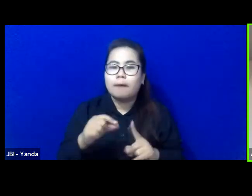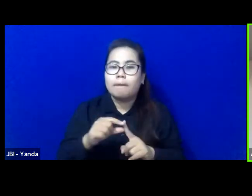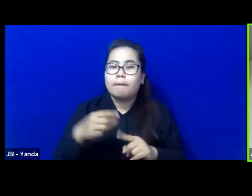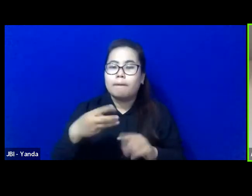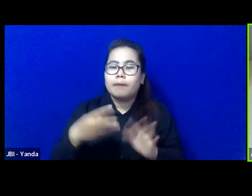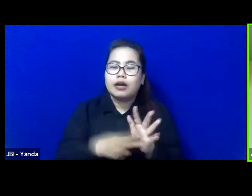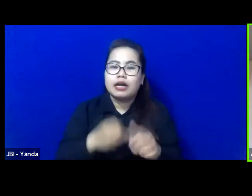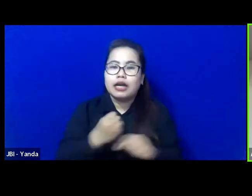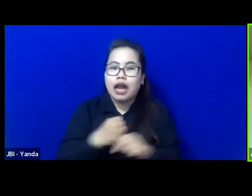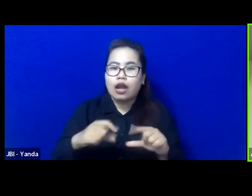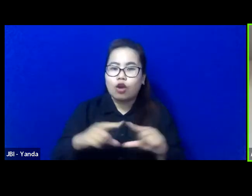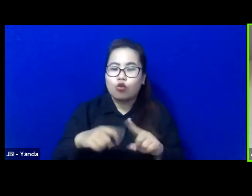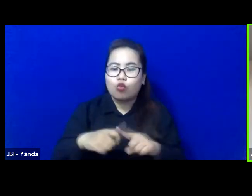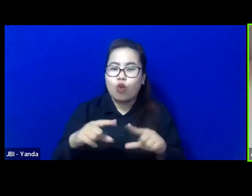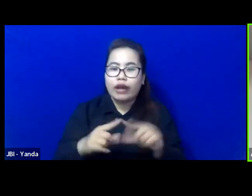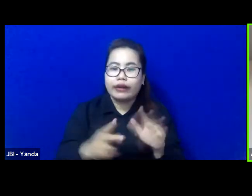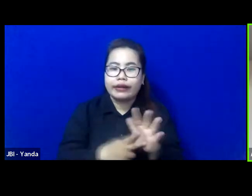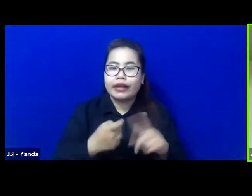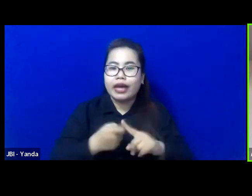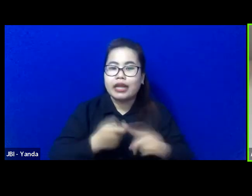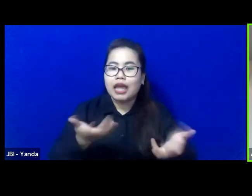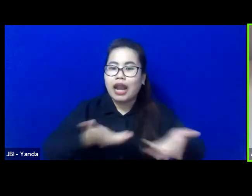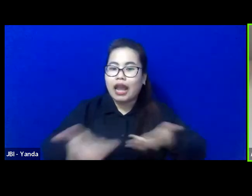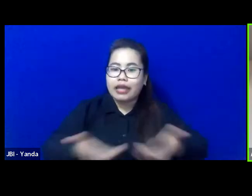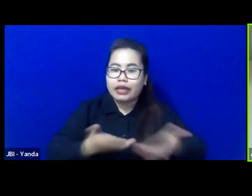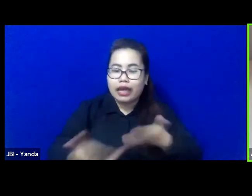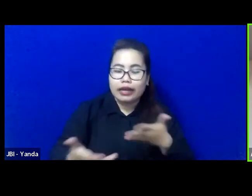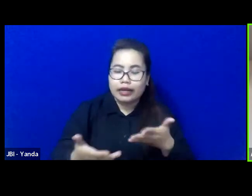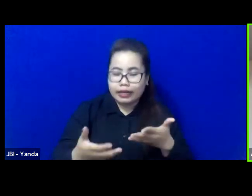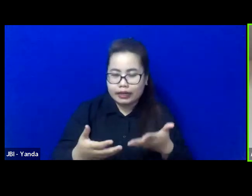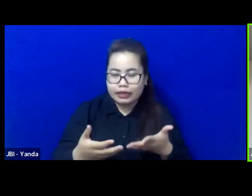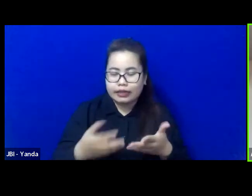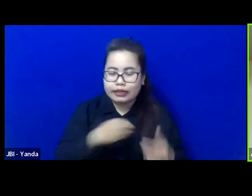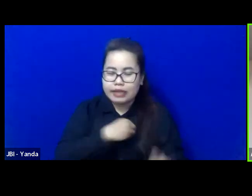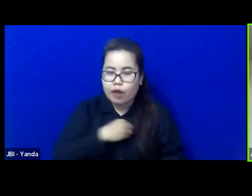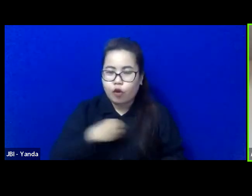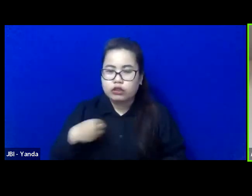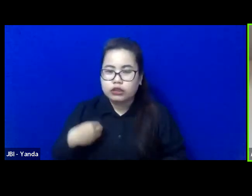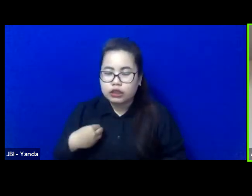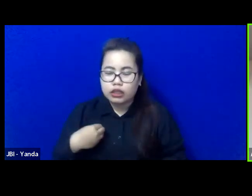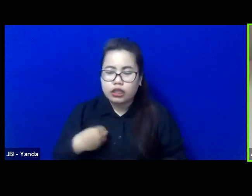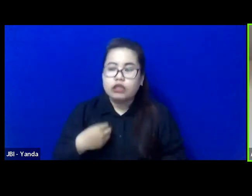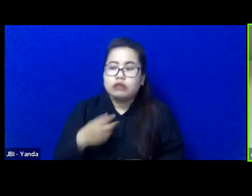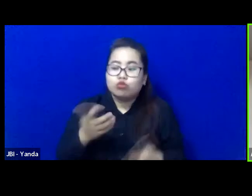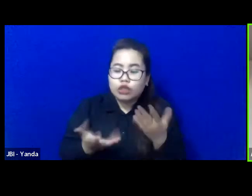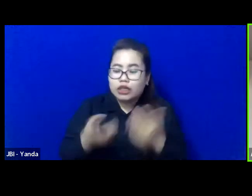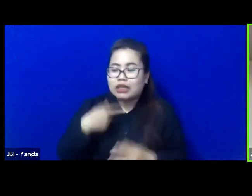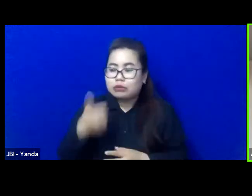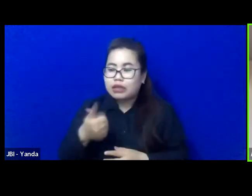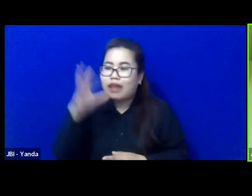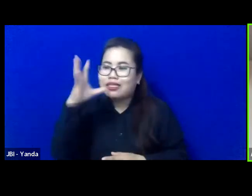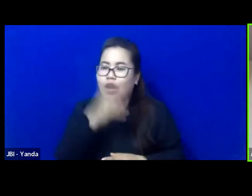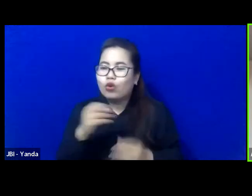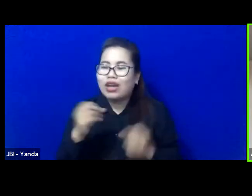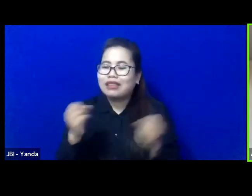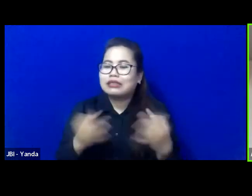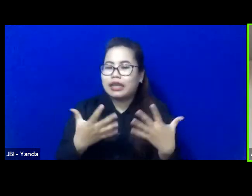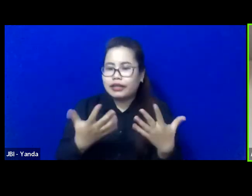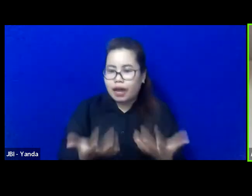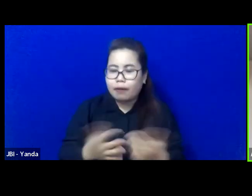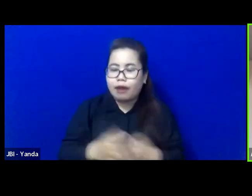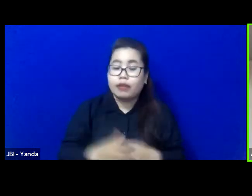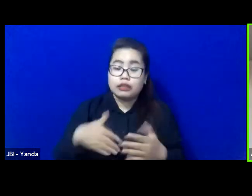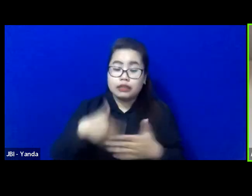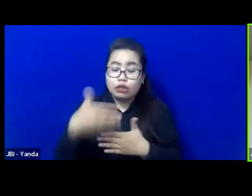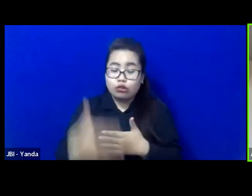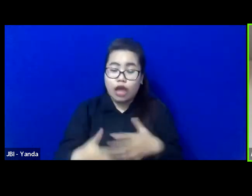we can actually put a name to what's happening. The next step is education and families as well about what this